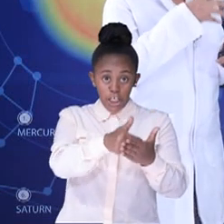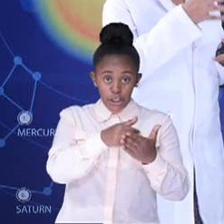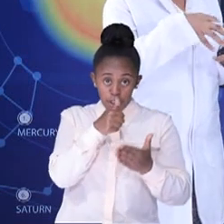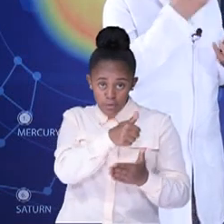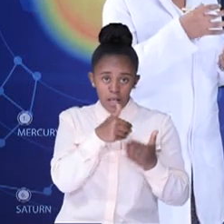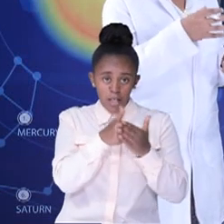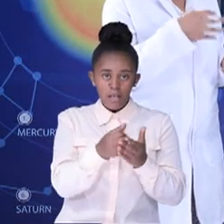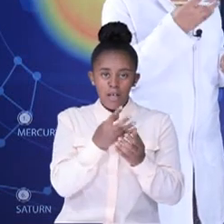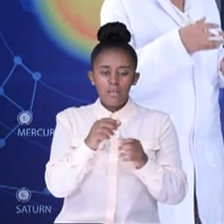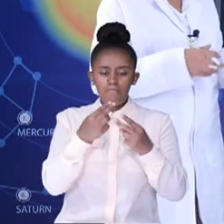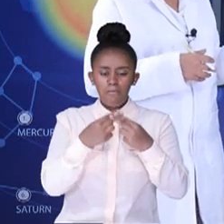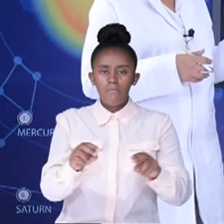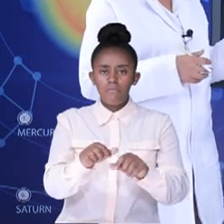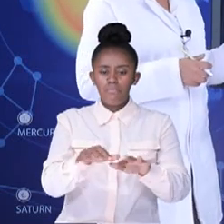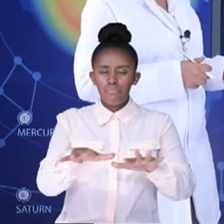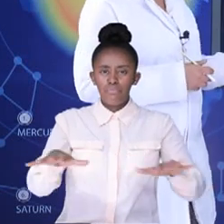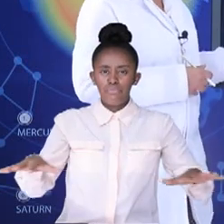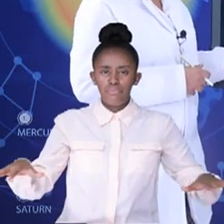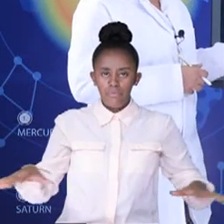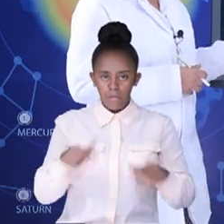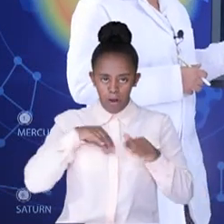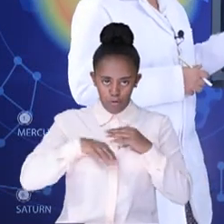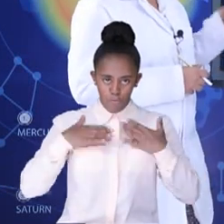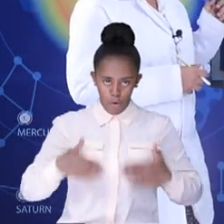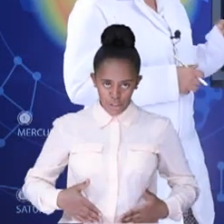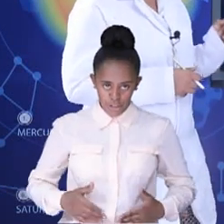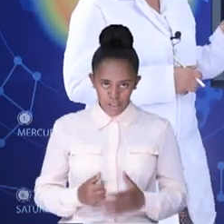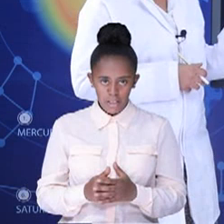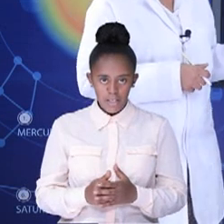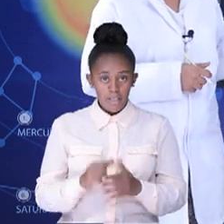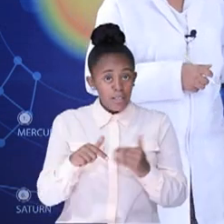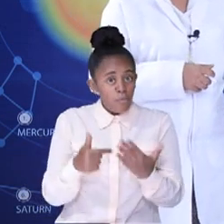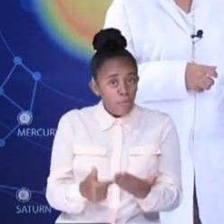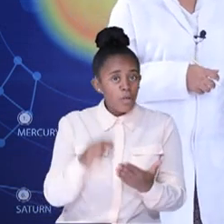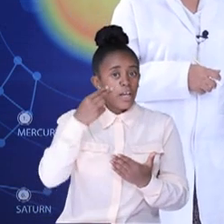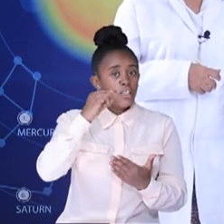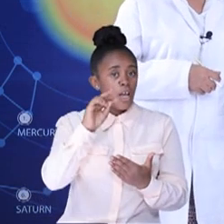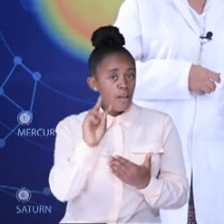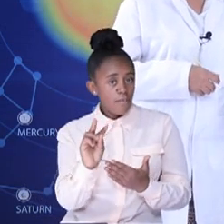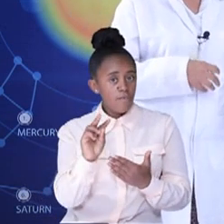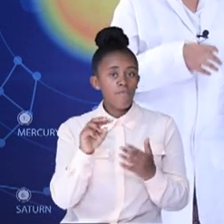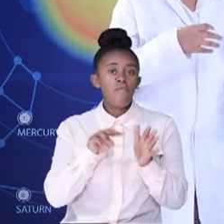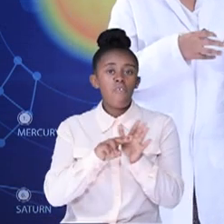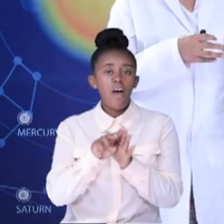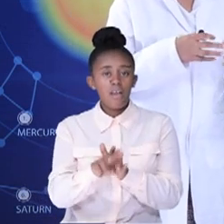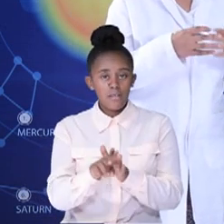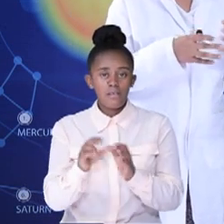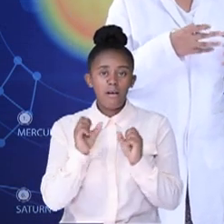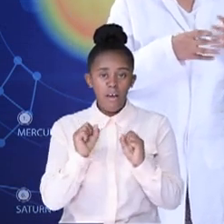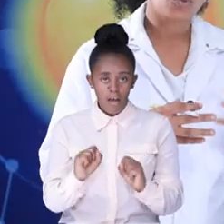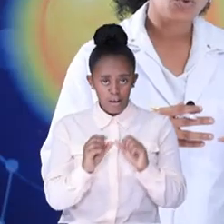to multiply itself in our body. Therefore, HIV virus